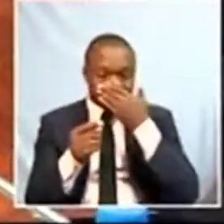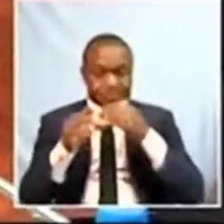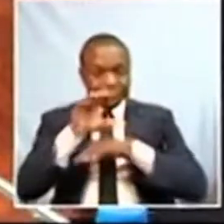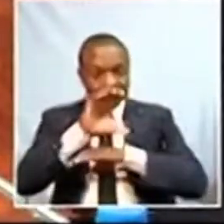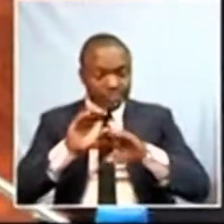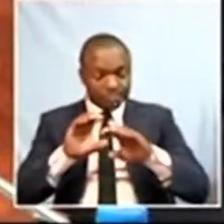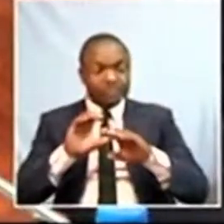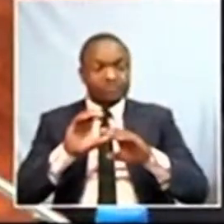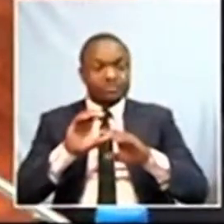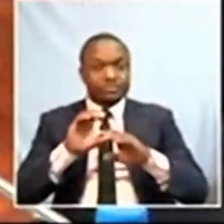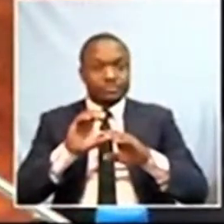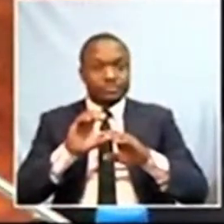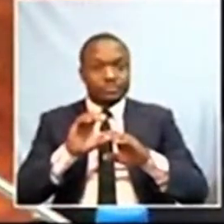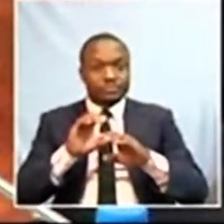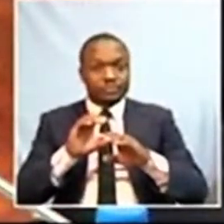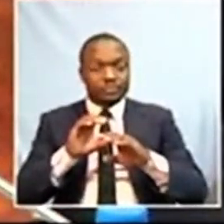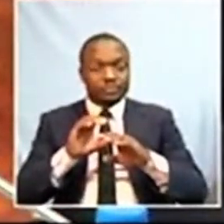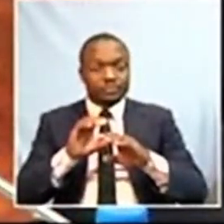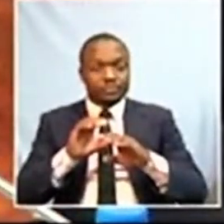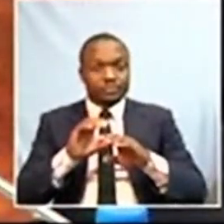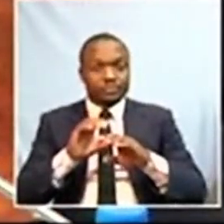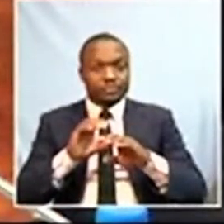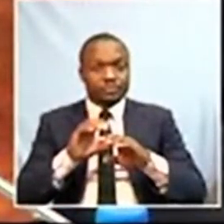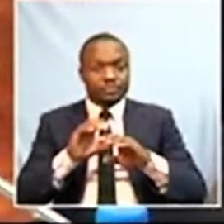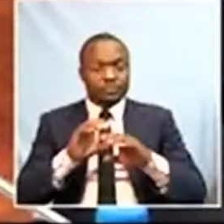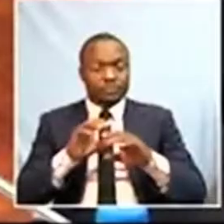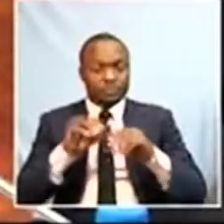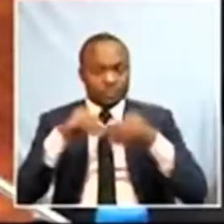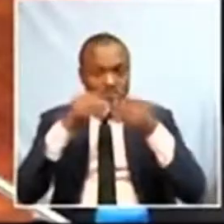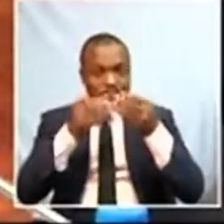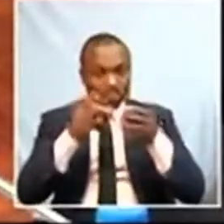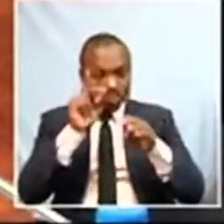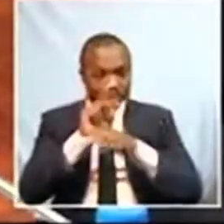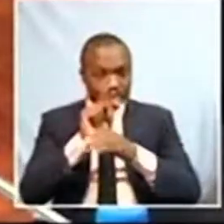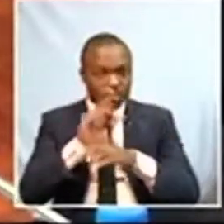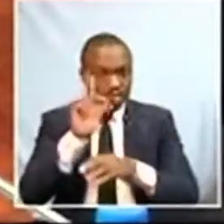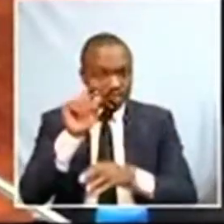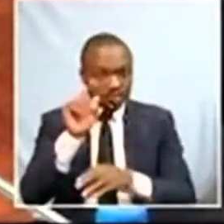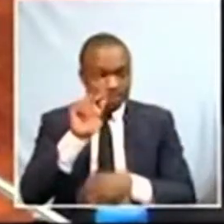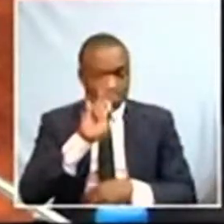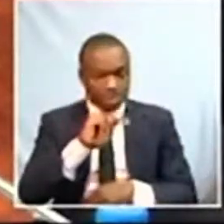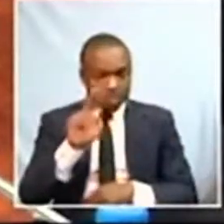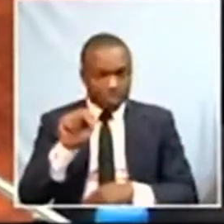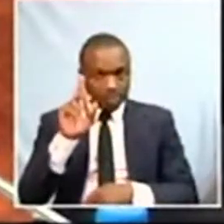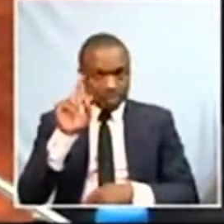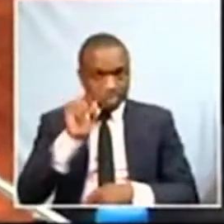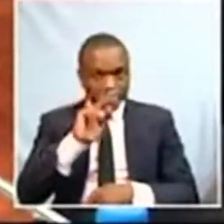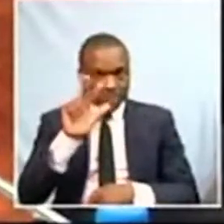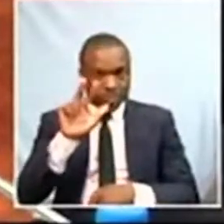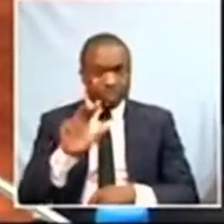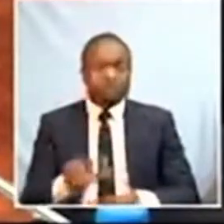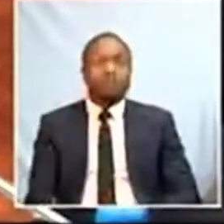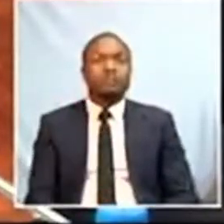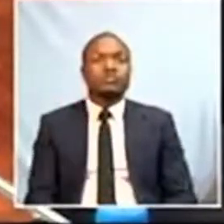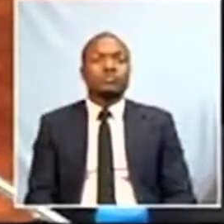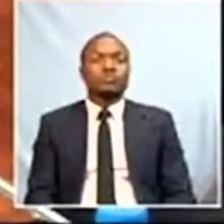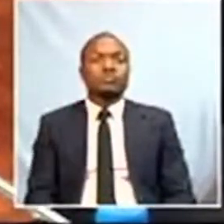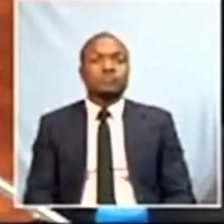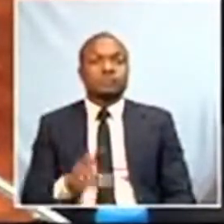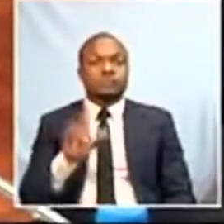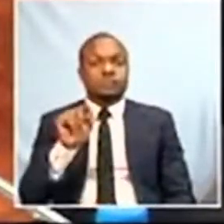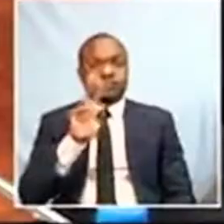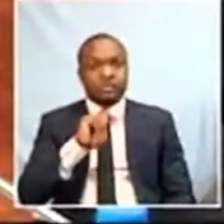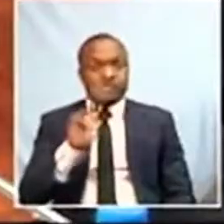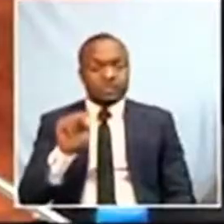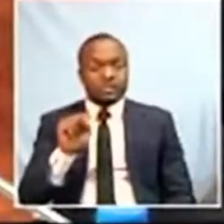cause was the spillover of projects from 2022 to 2023. The